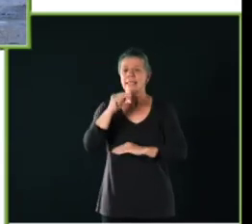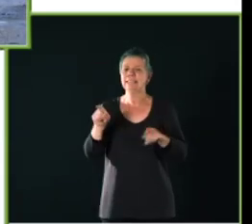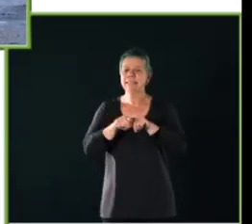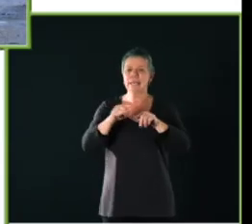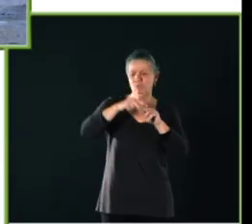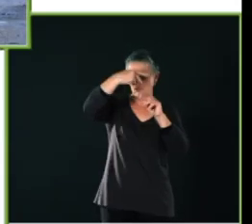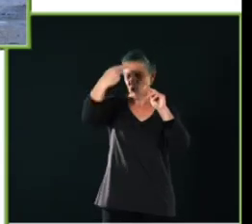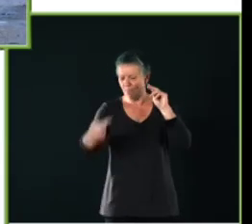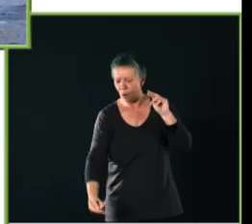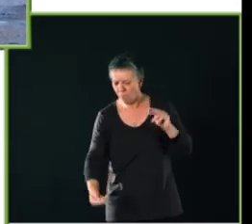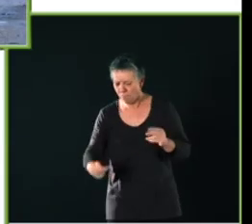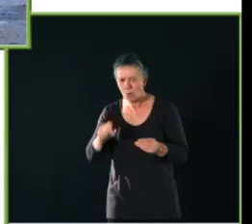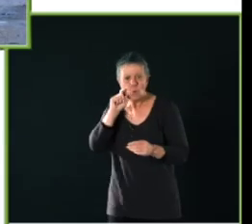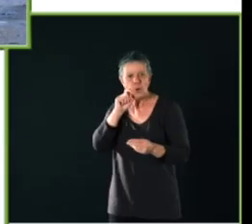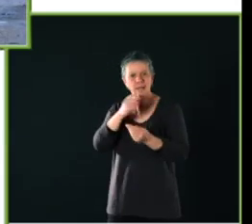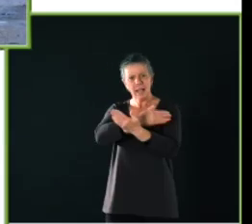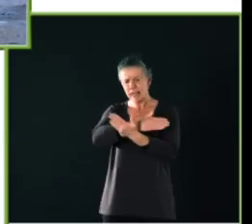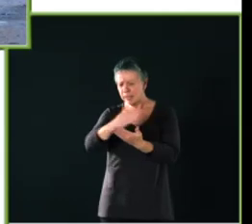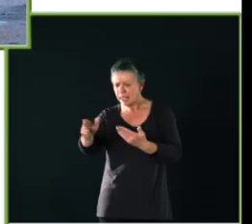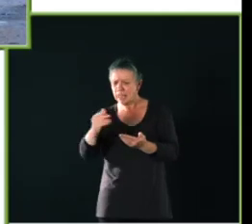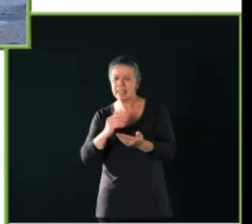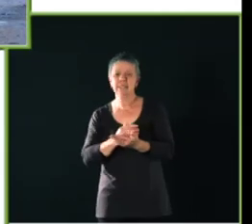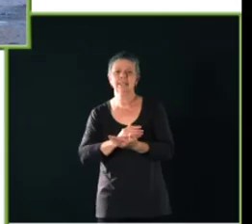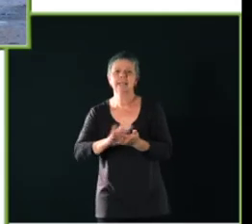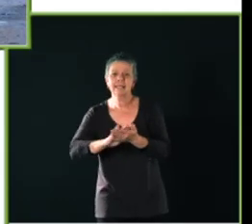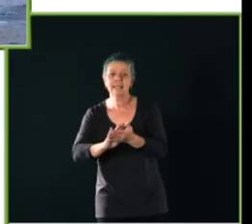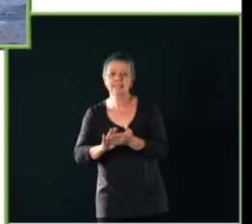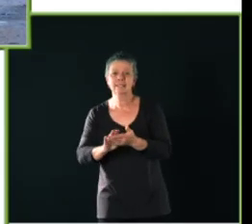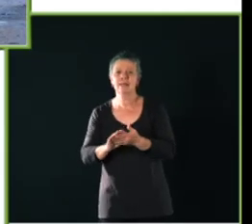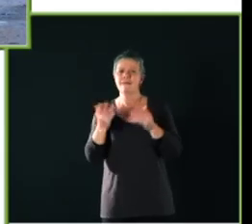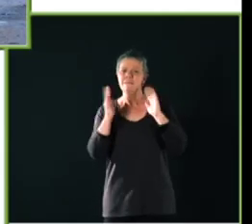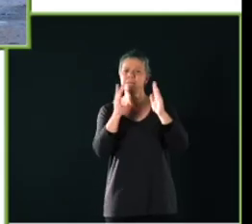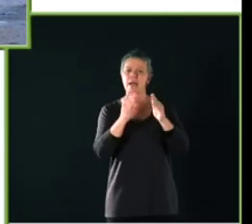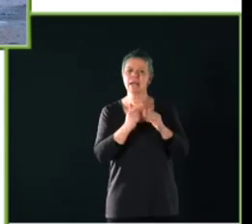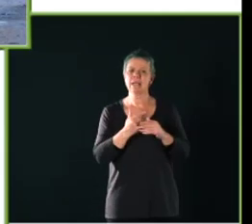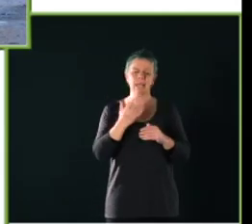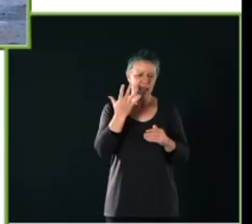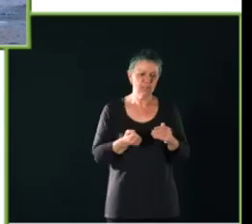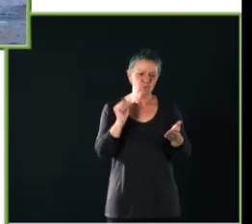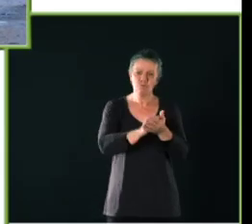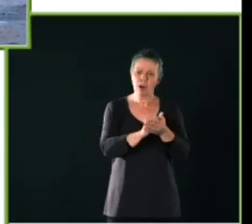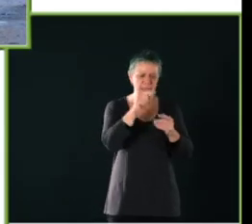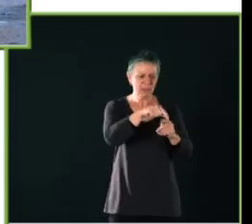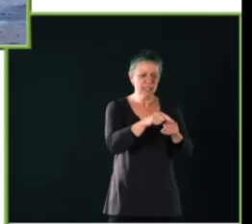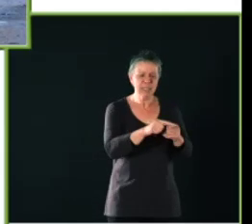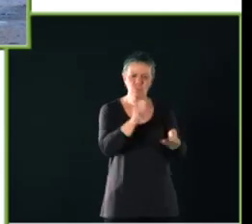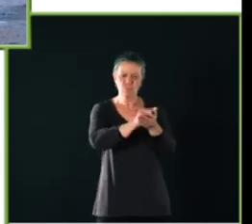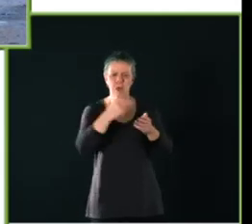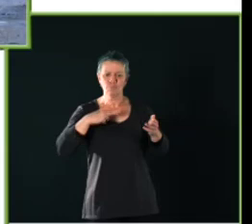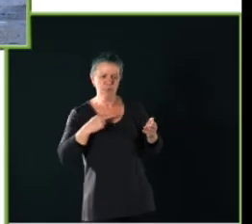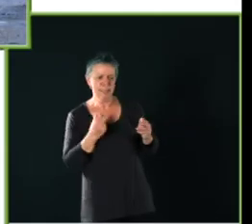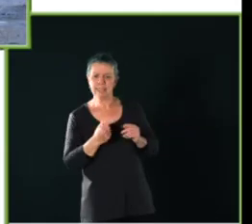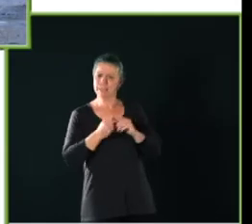to be on the map for all the right reasons. You're my co-pilots. I'm happy to take the wheel or the scooter